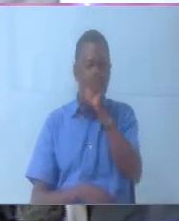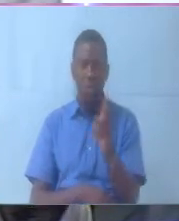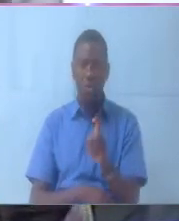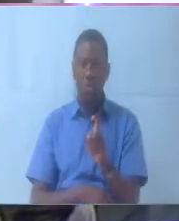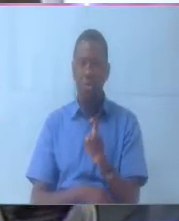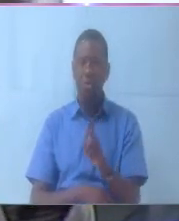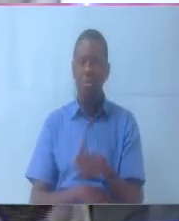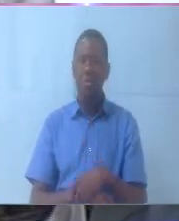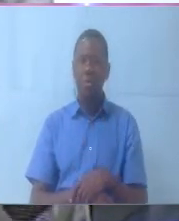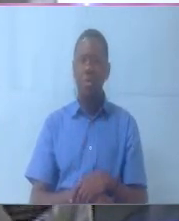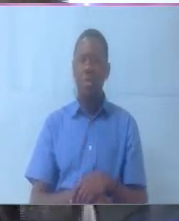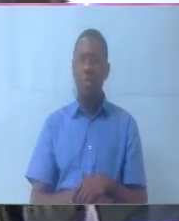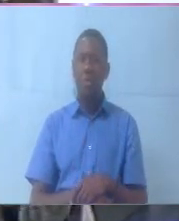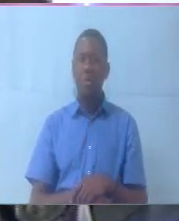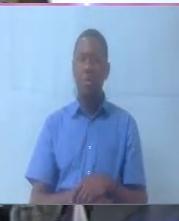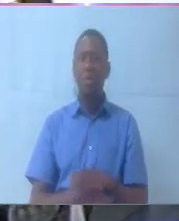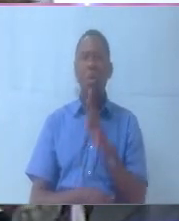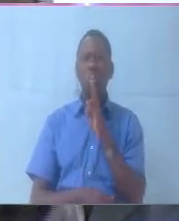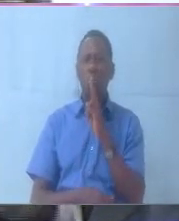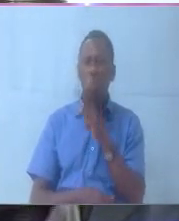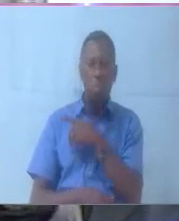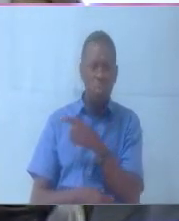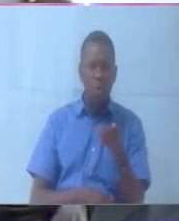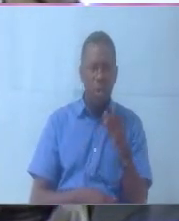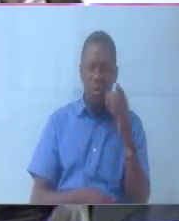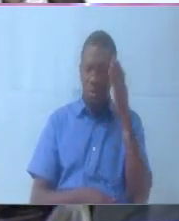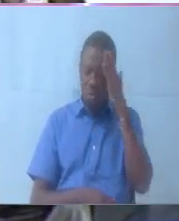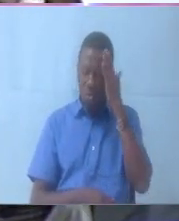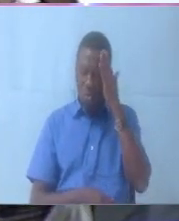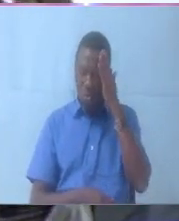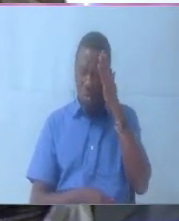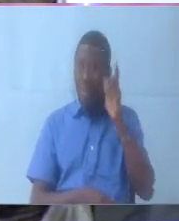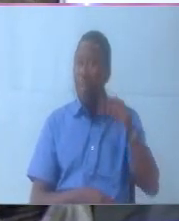that who do we know is going to be the next victim?